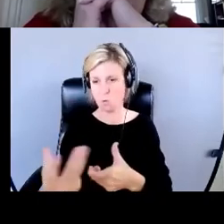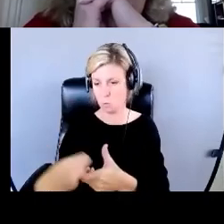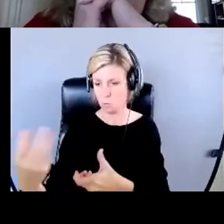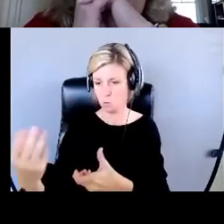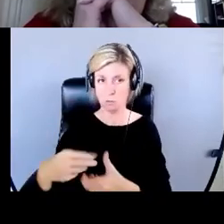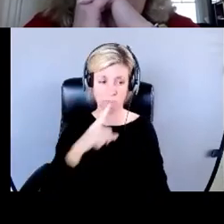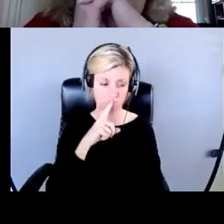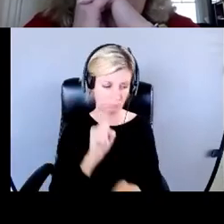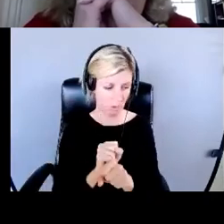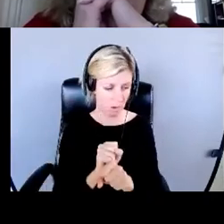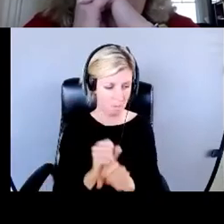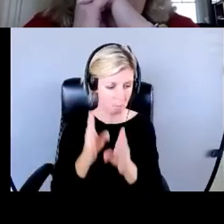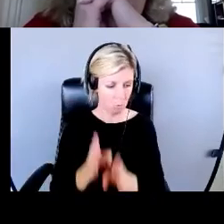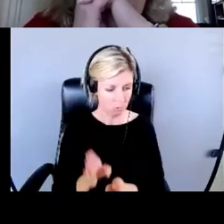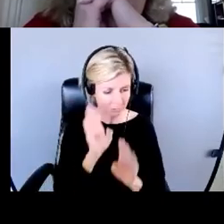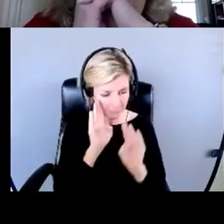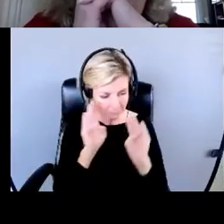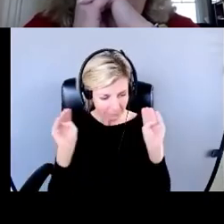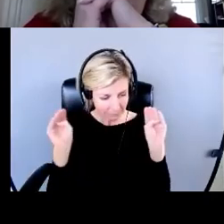and